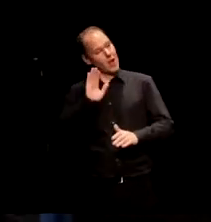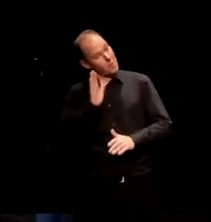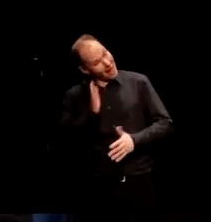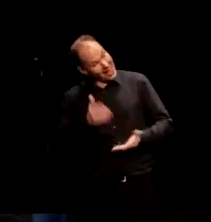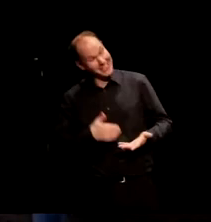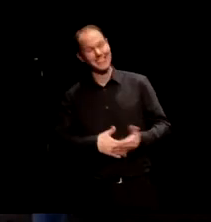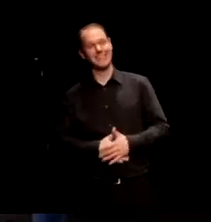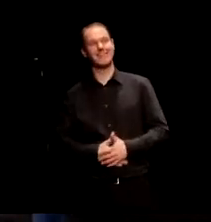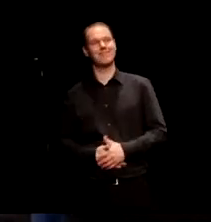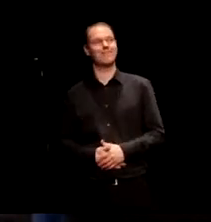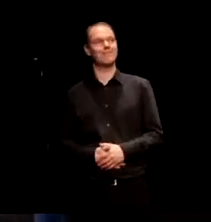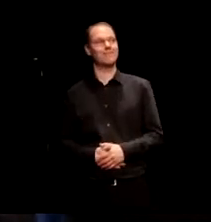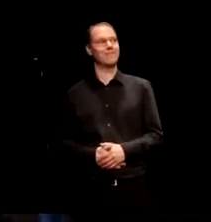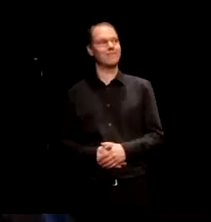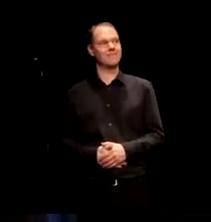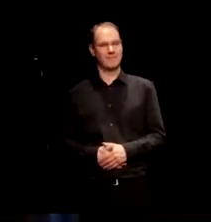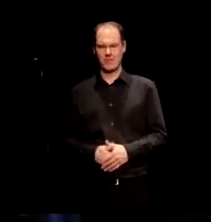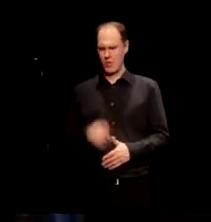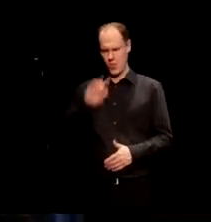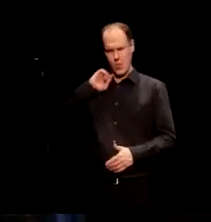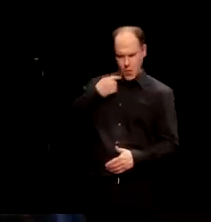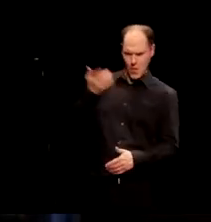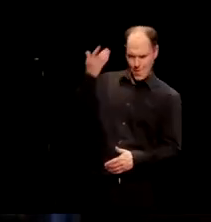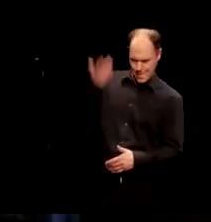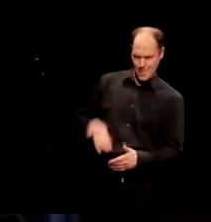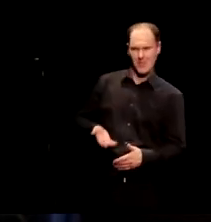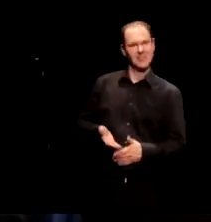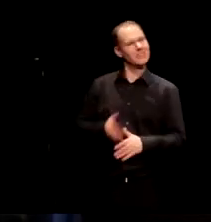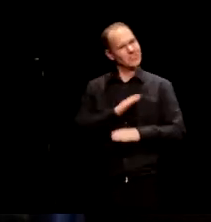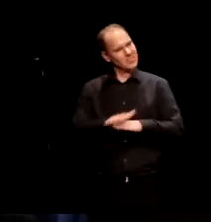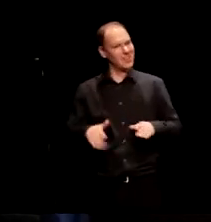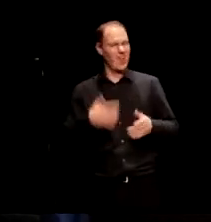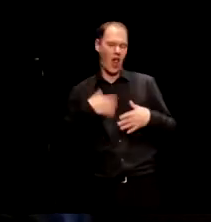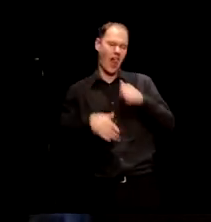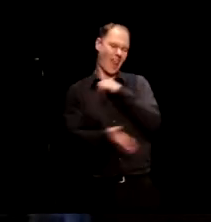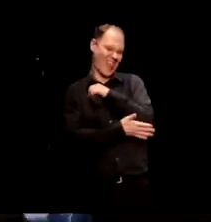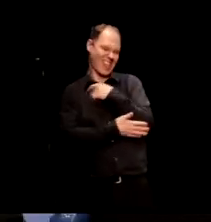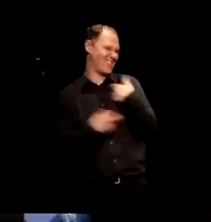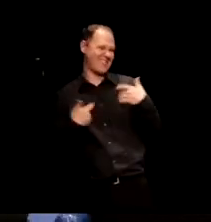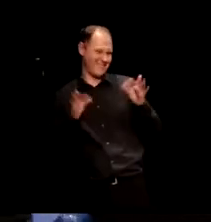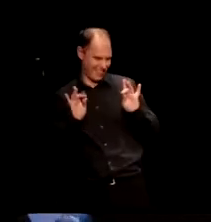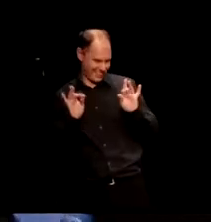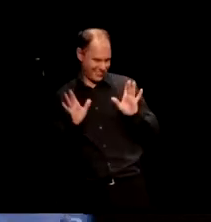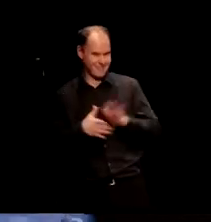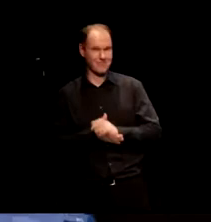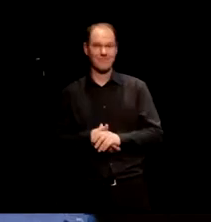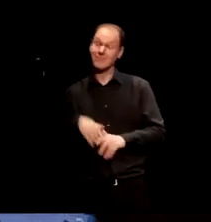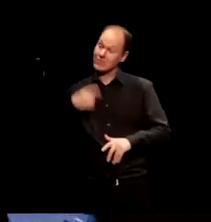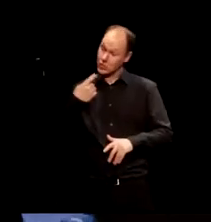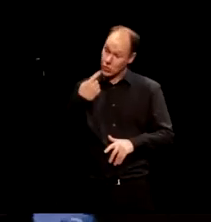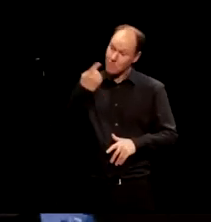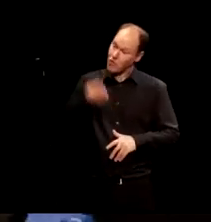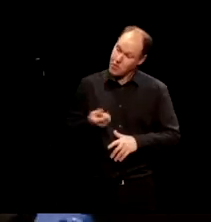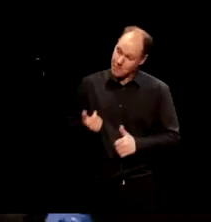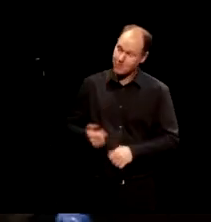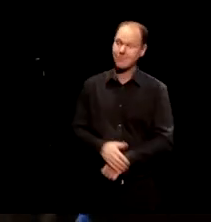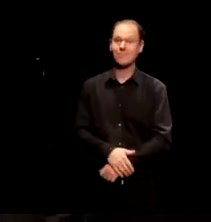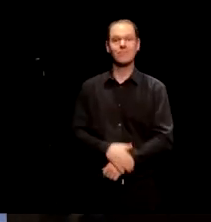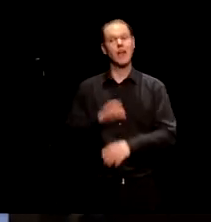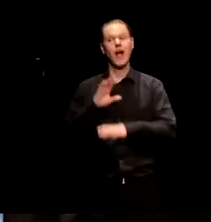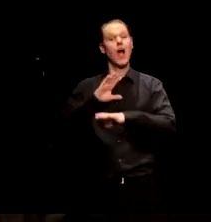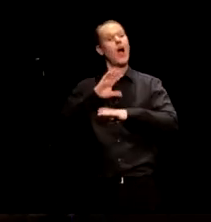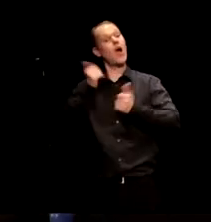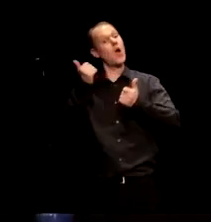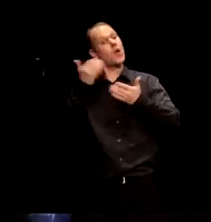Goodbye! You are mean. Not mean, just lazy. Till tomorrow. Good